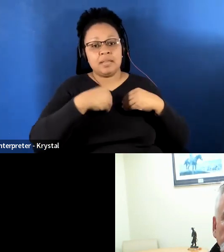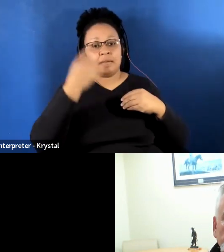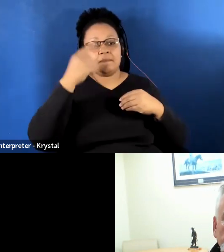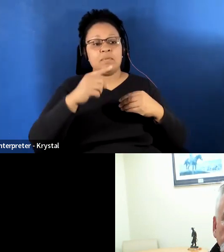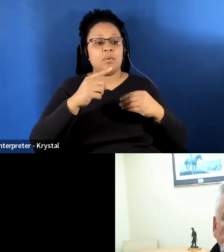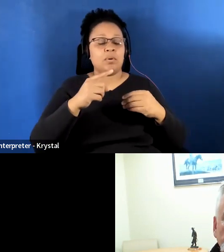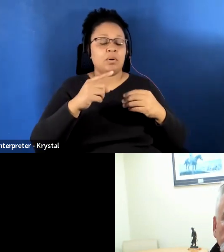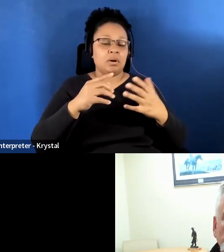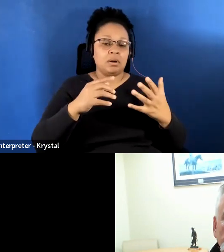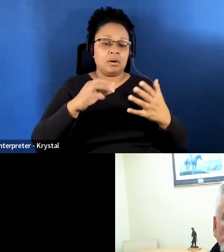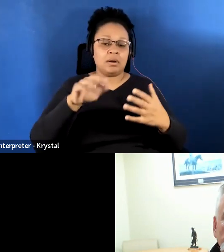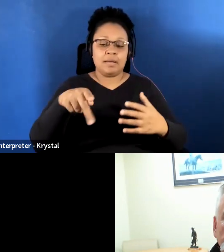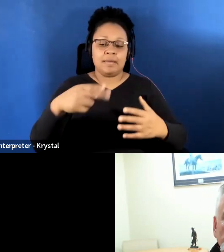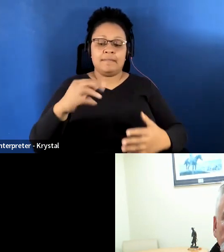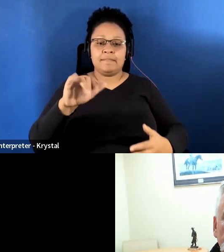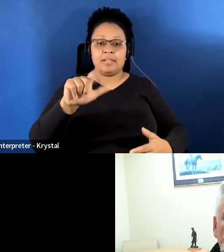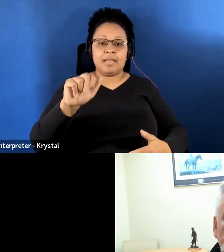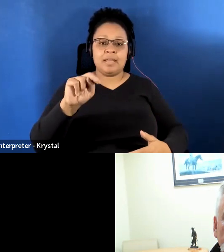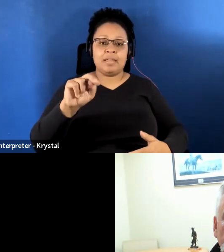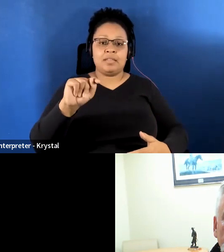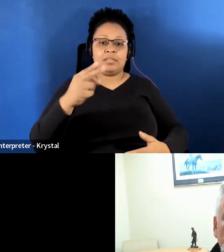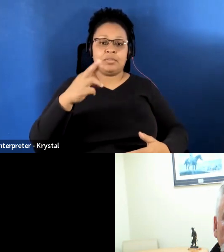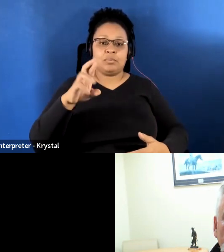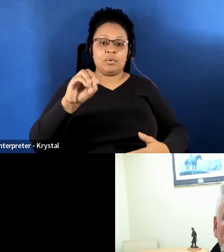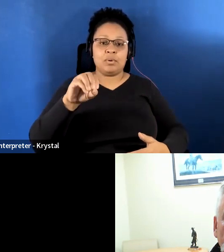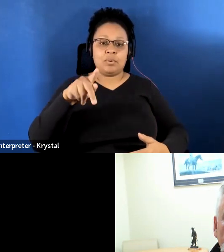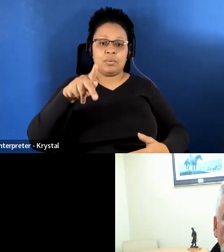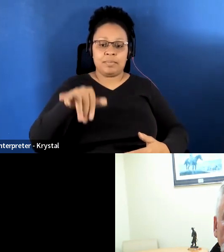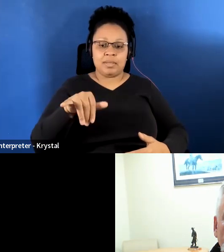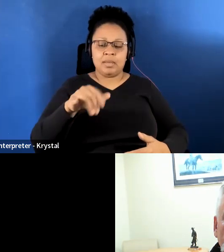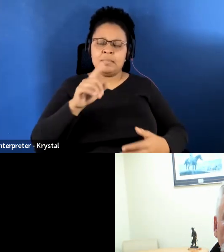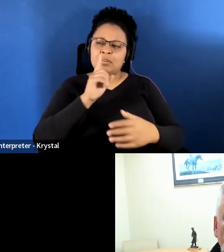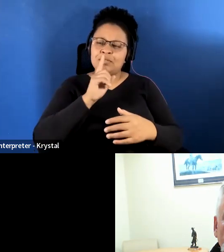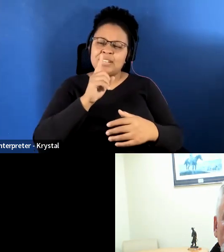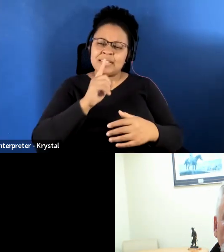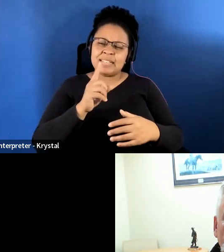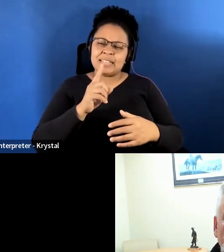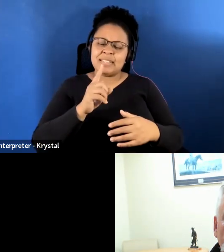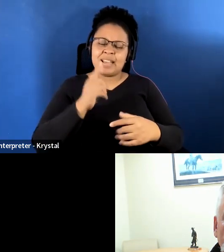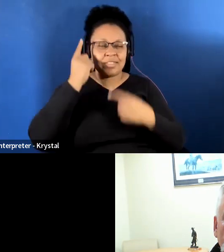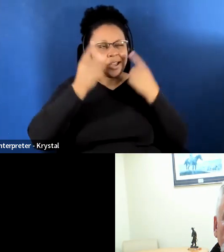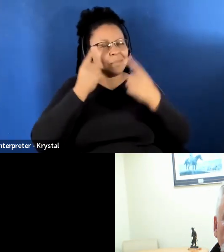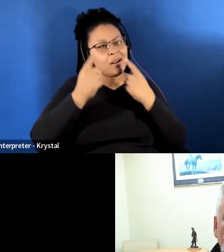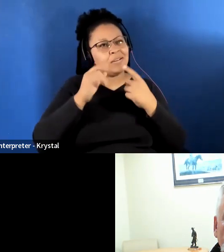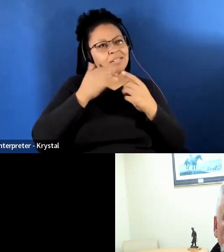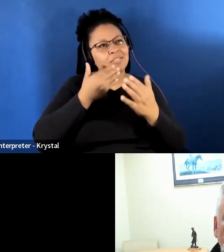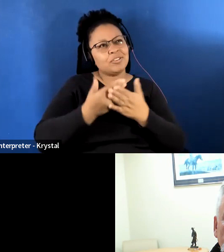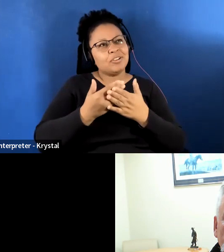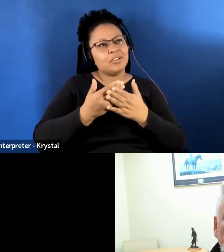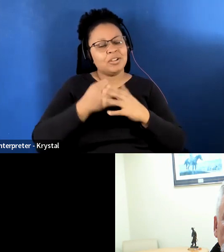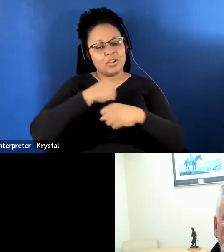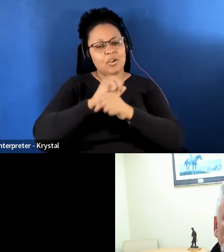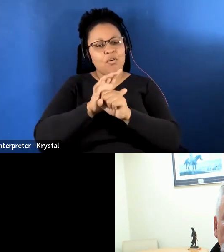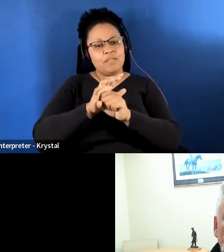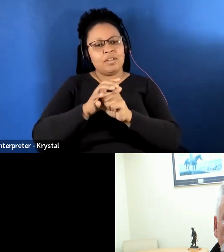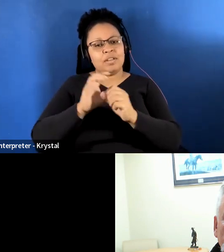like, oh, well, that's a silver lining, right? Like that's something positive that COVID kind of forced, was looking at our